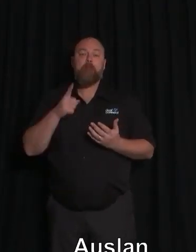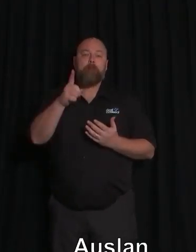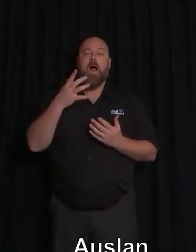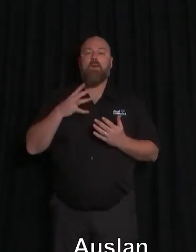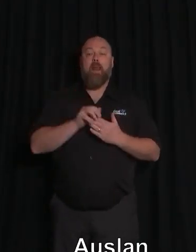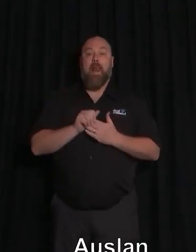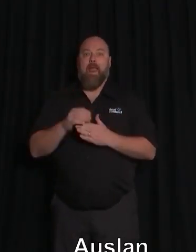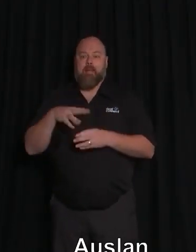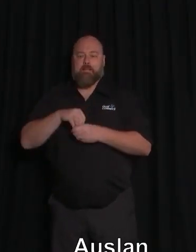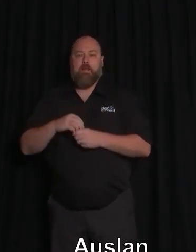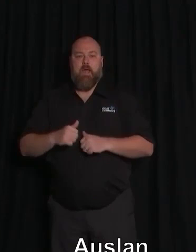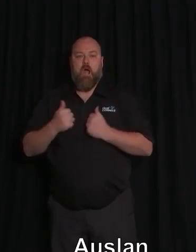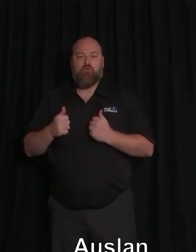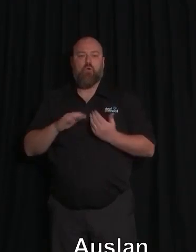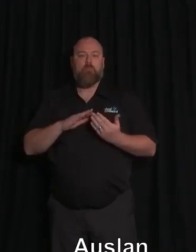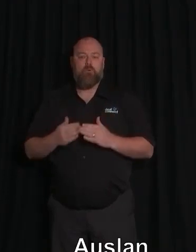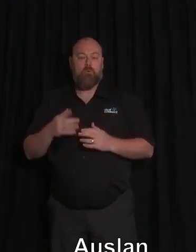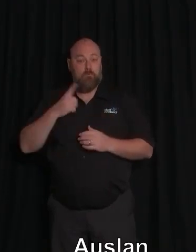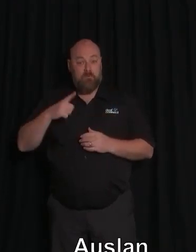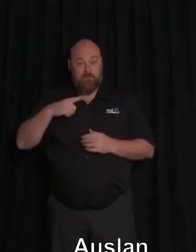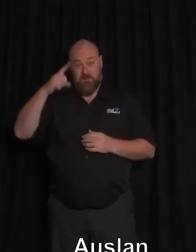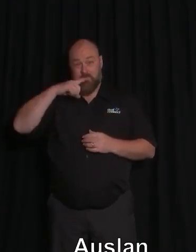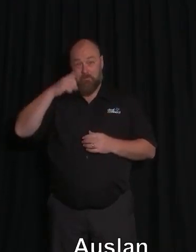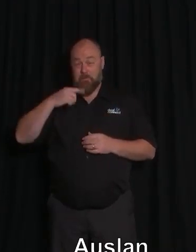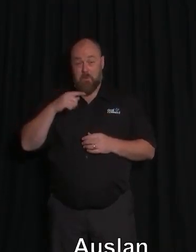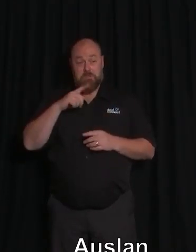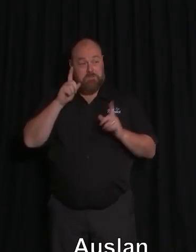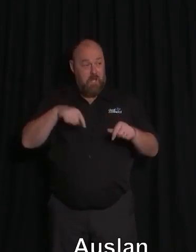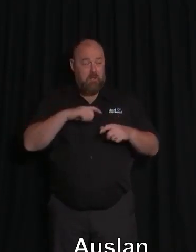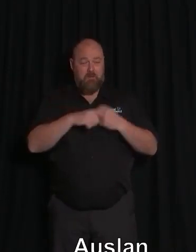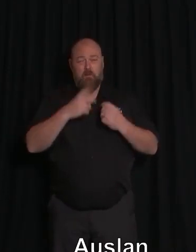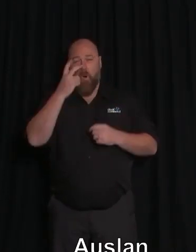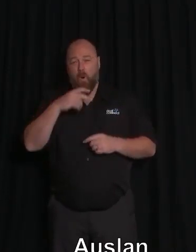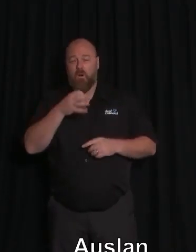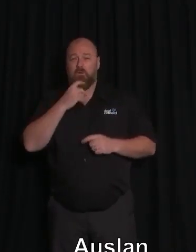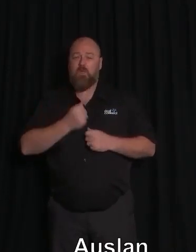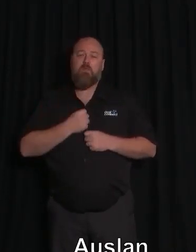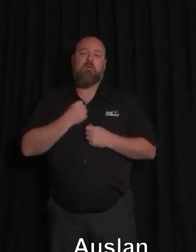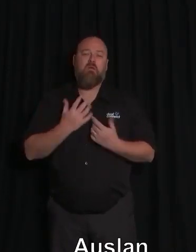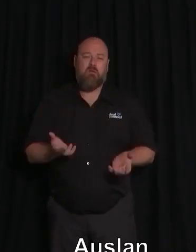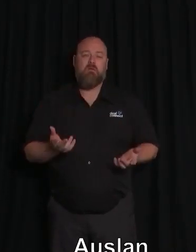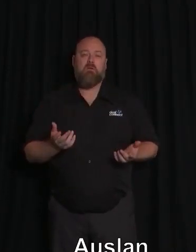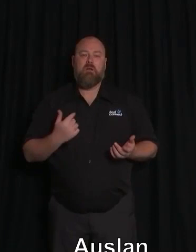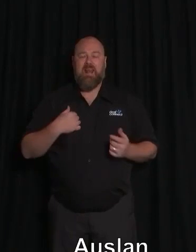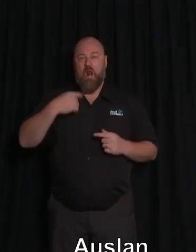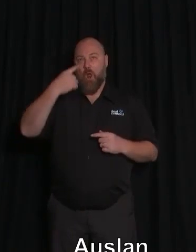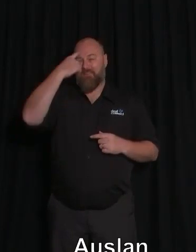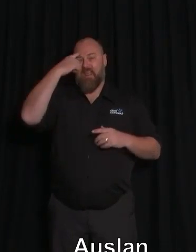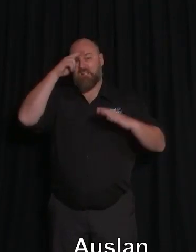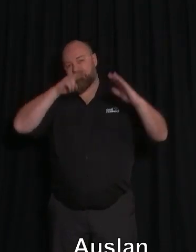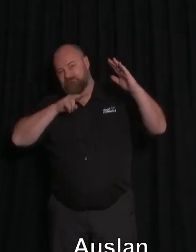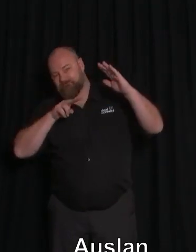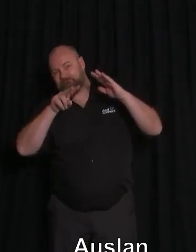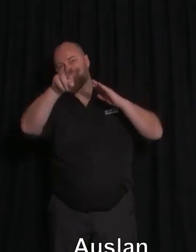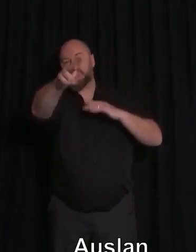communities, because people are, you know, getting old and burning out and just not thinking ahead, and that makes me sad. So I would